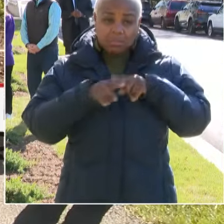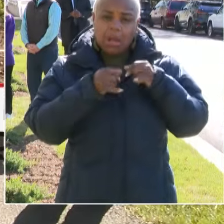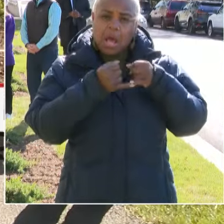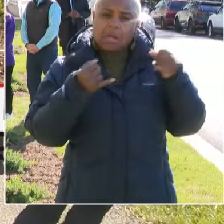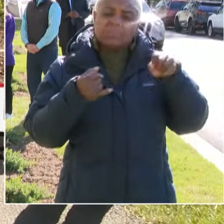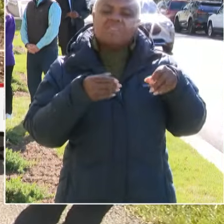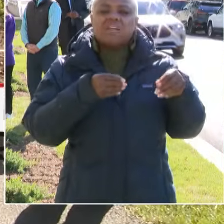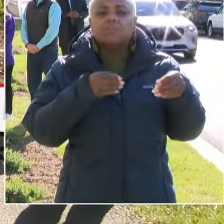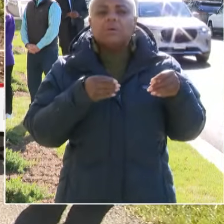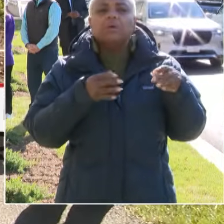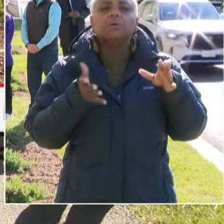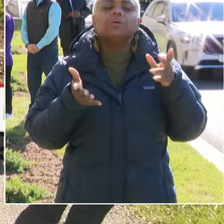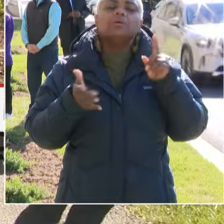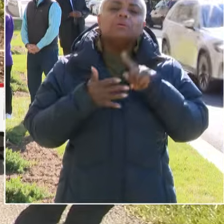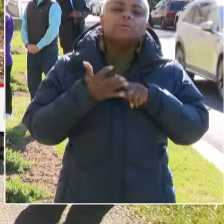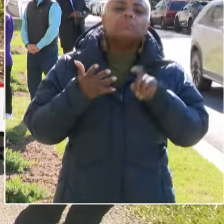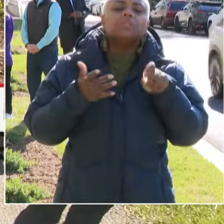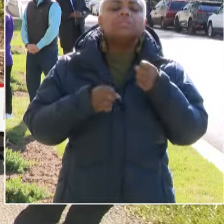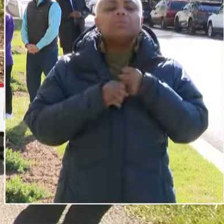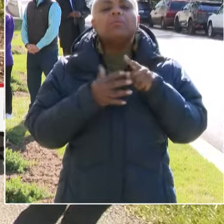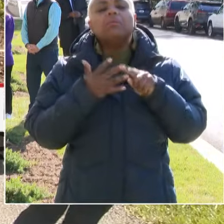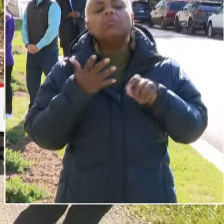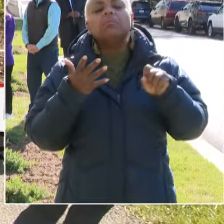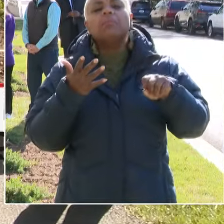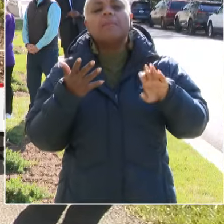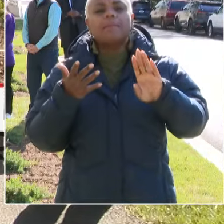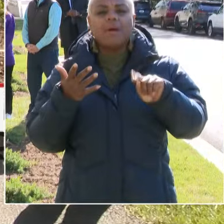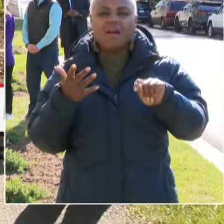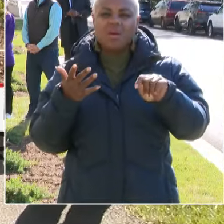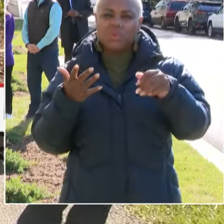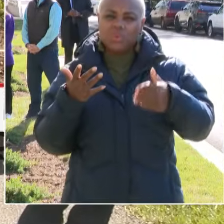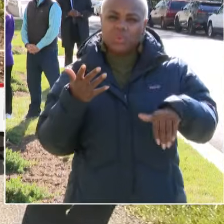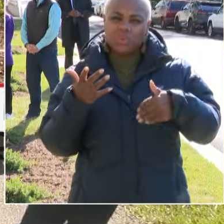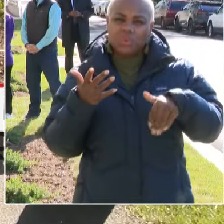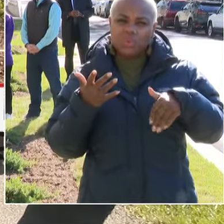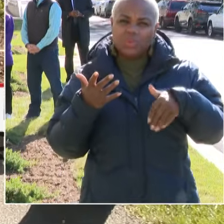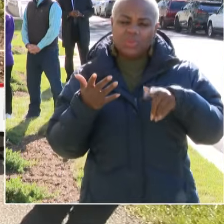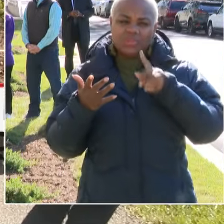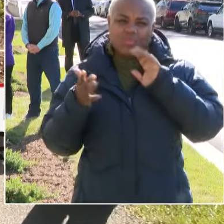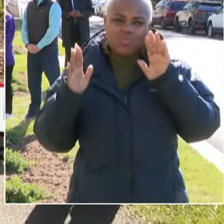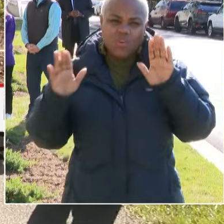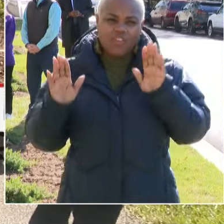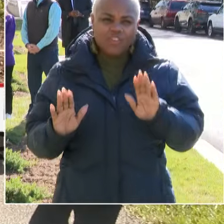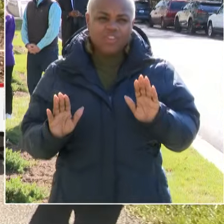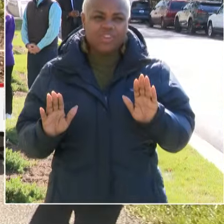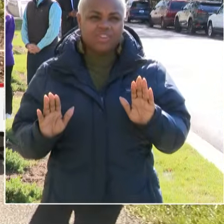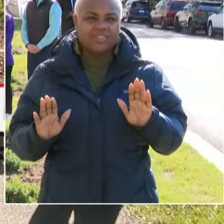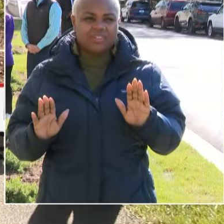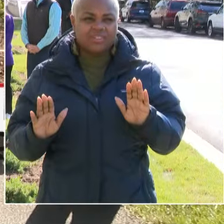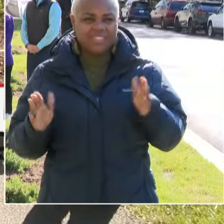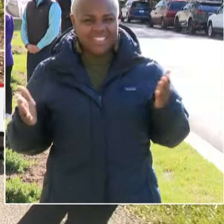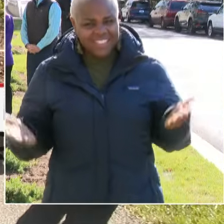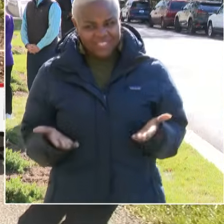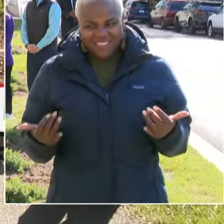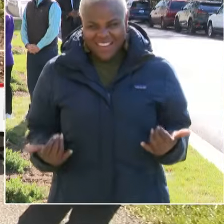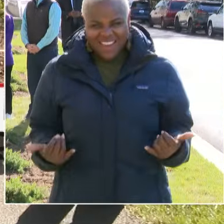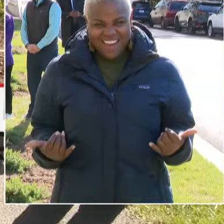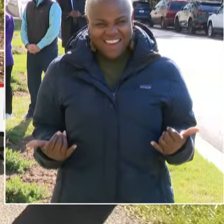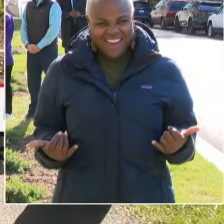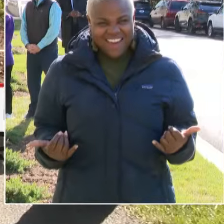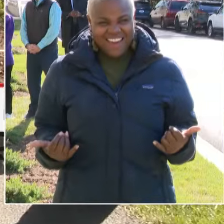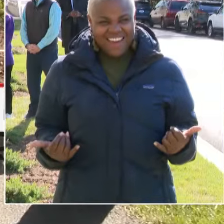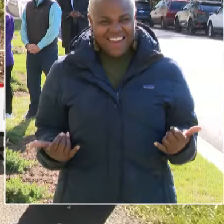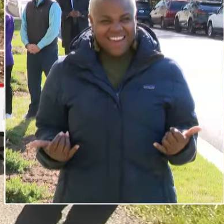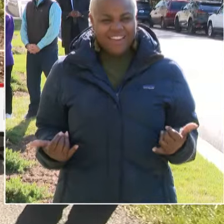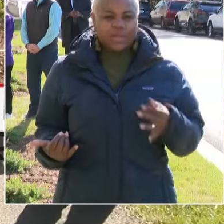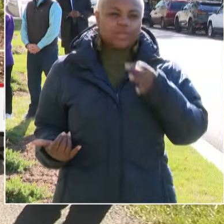world because they have to be safe and all of that. So it's wonderful that it is here, and then next we're going to finish it all the way. And we're